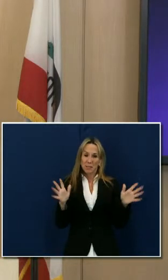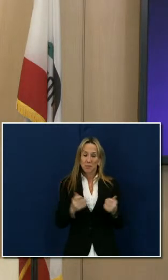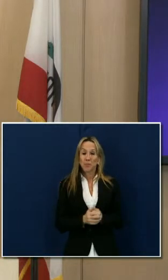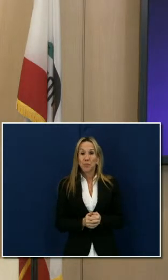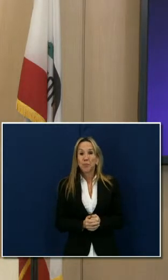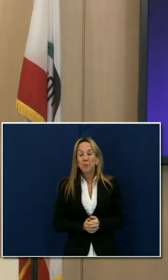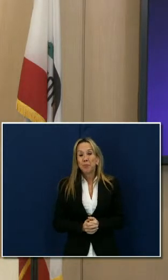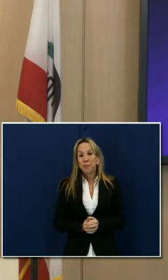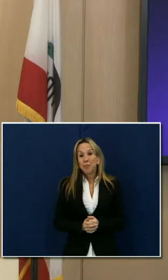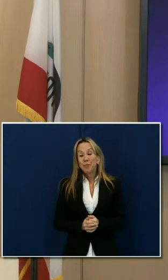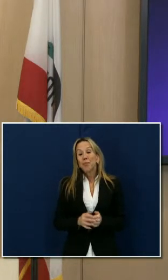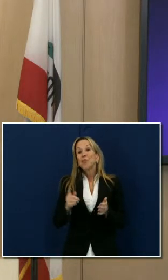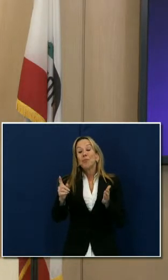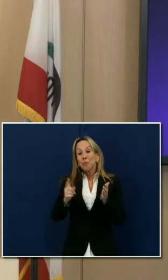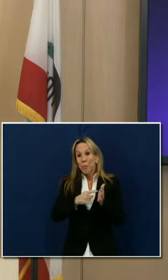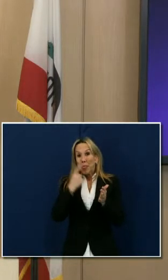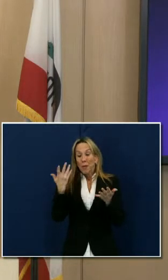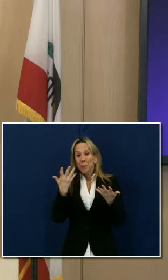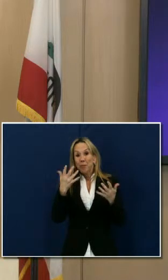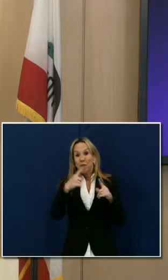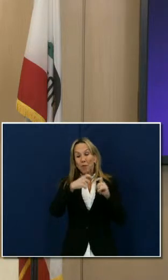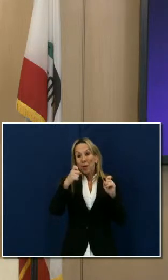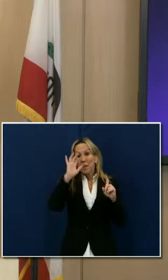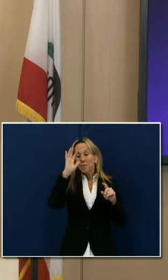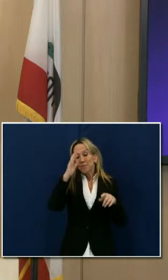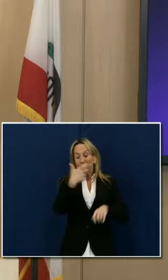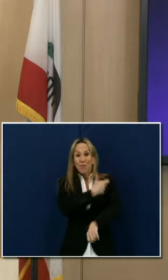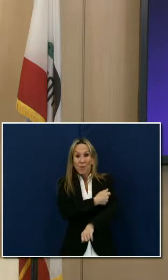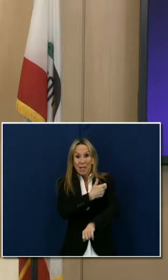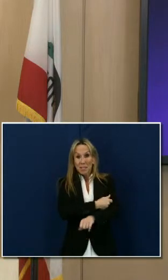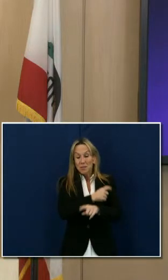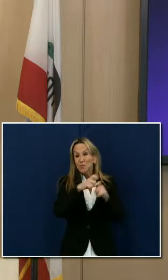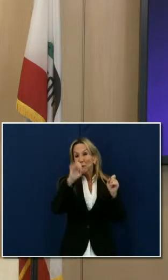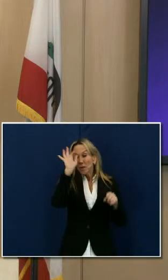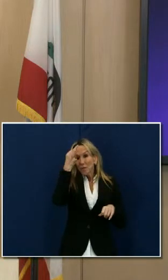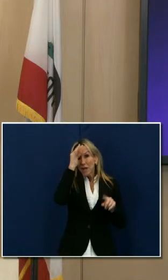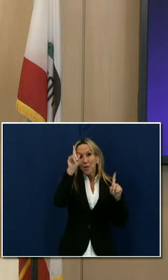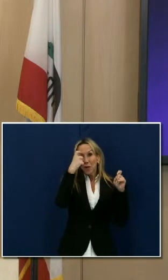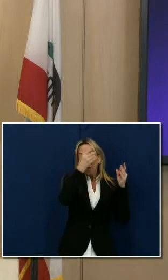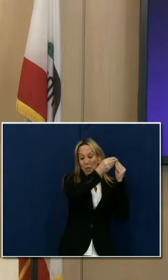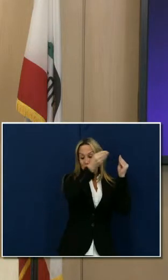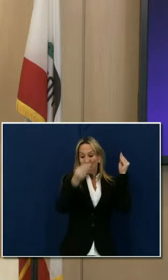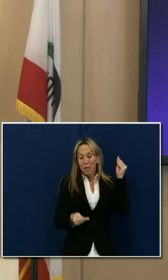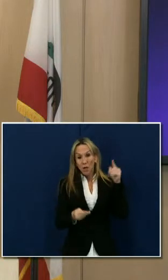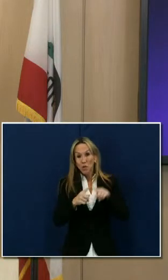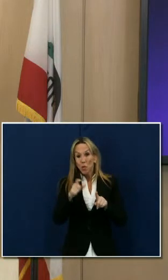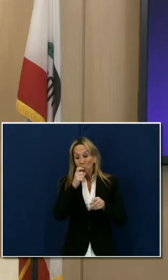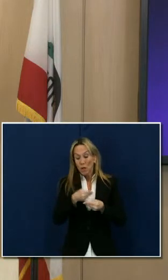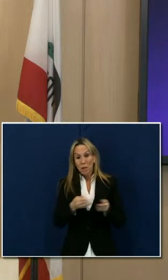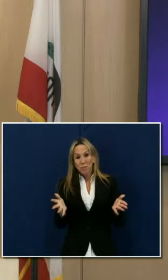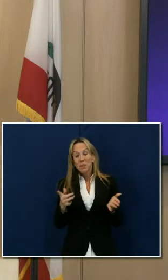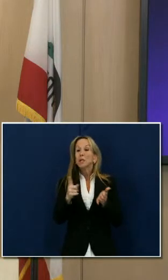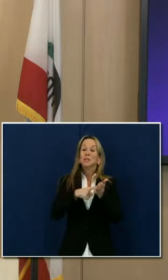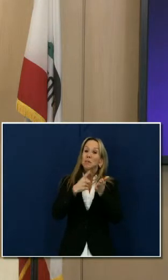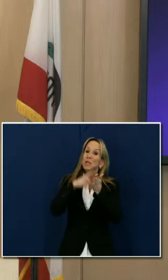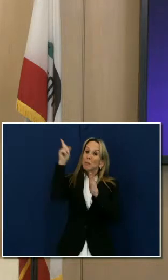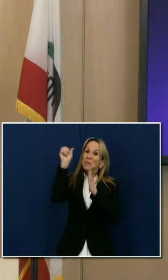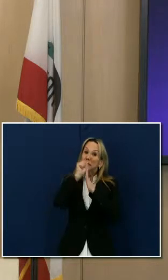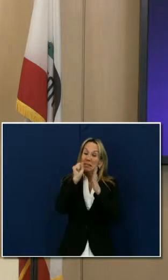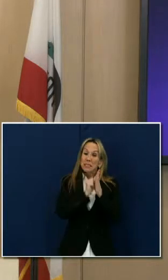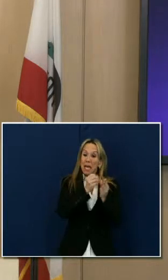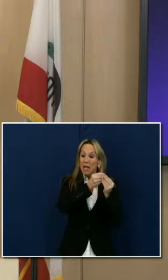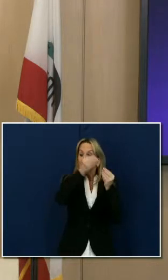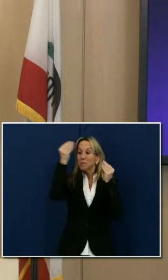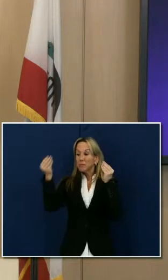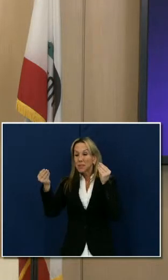sign-off, the vaccines at times go from the federal government directly to sources that will administer them. Sometimes they go to the state sends them directly to